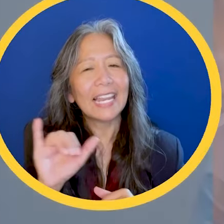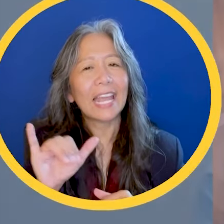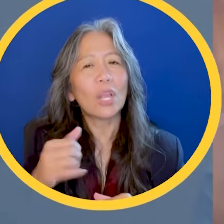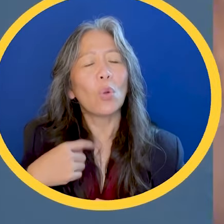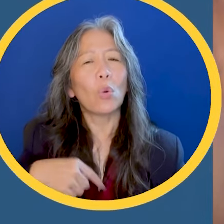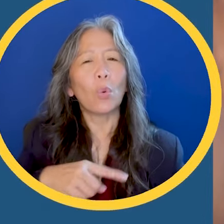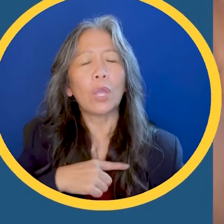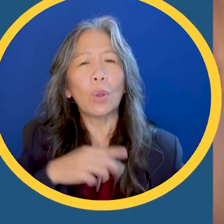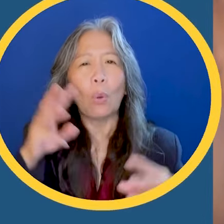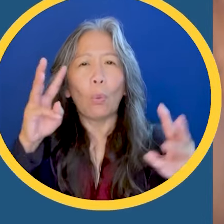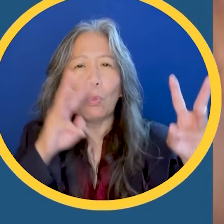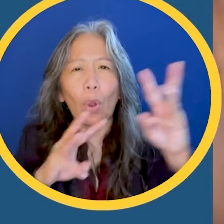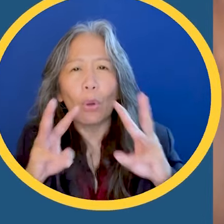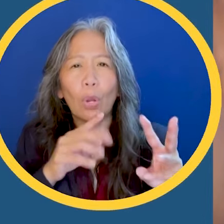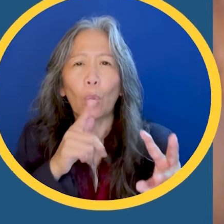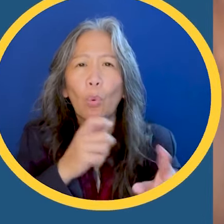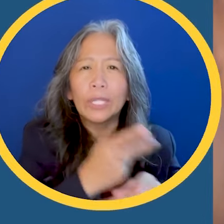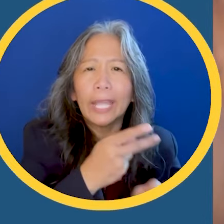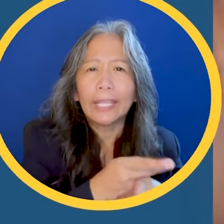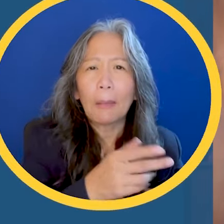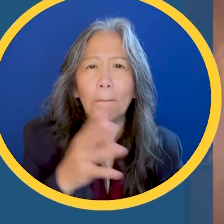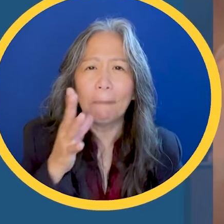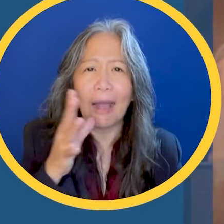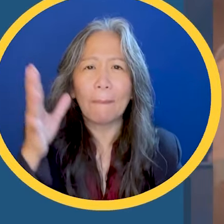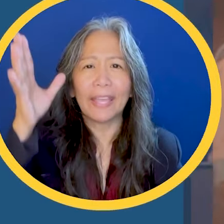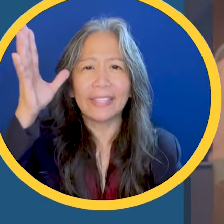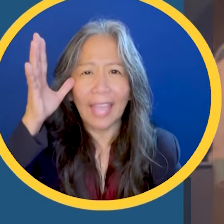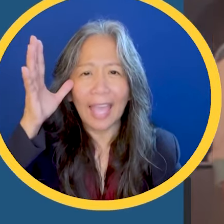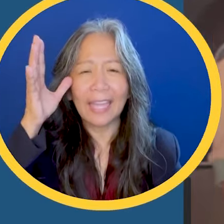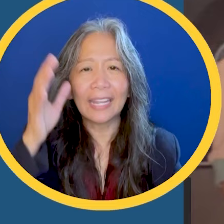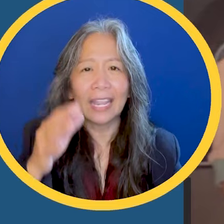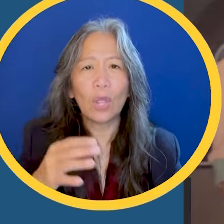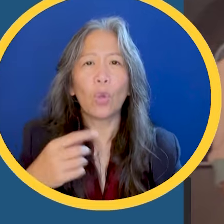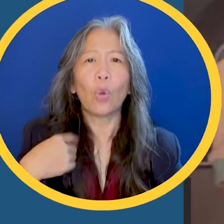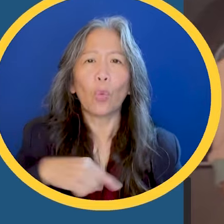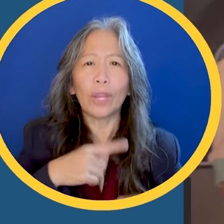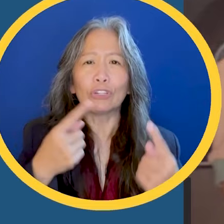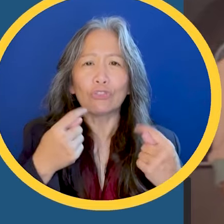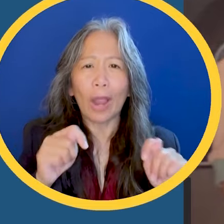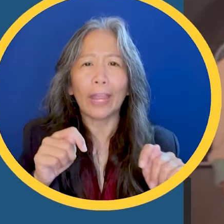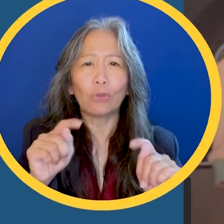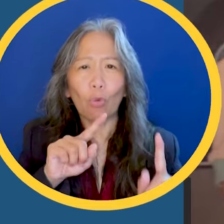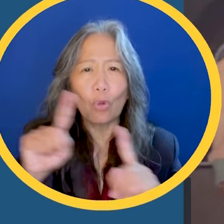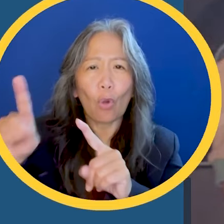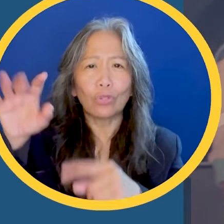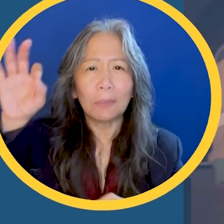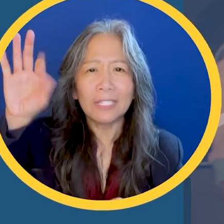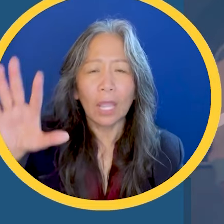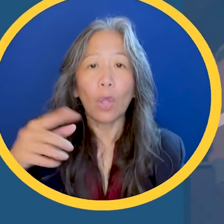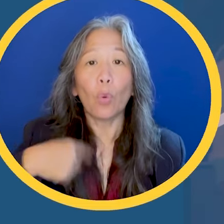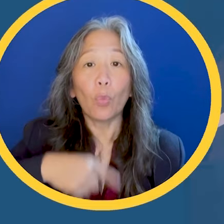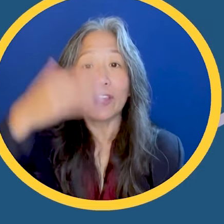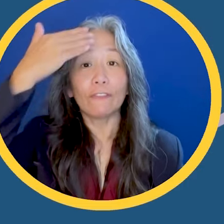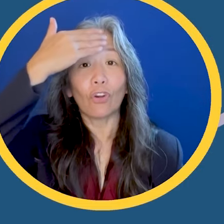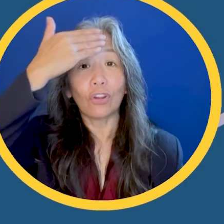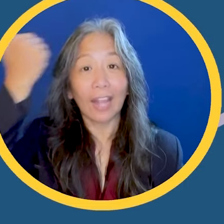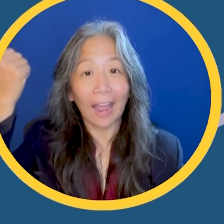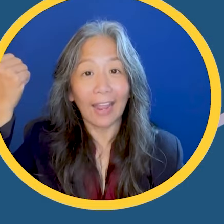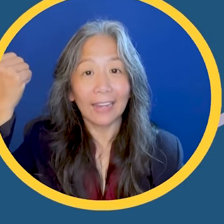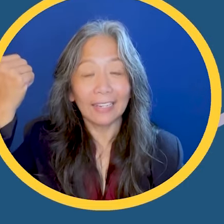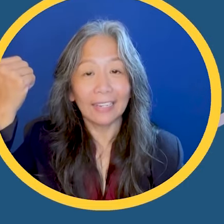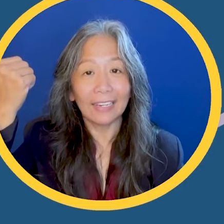Like, we were so worried about who would take care of mom and dad. You know, we're trying to go to the ministry, and we